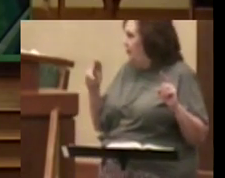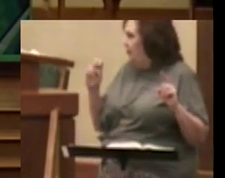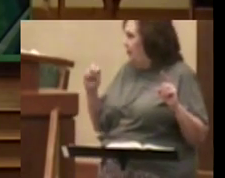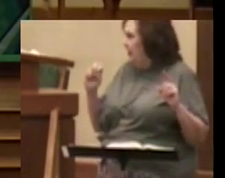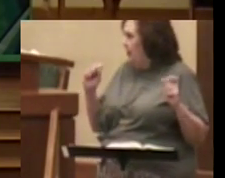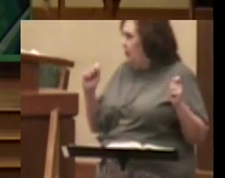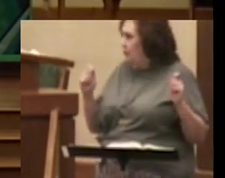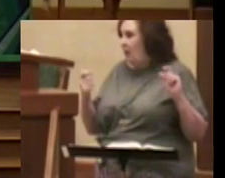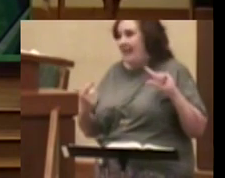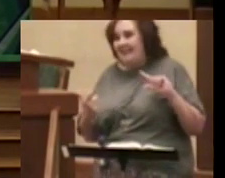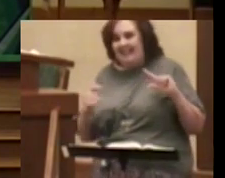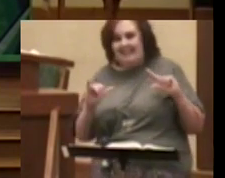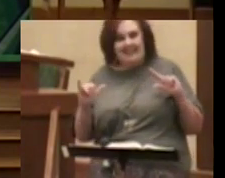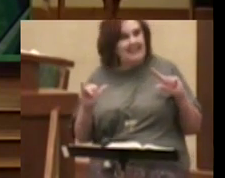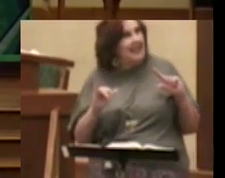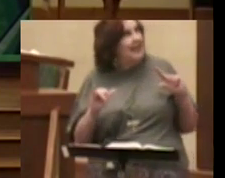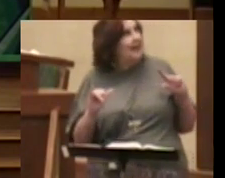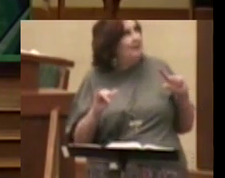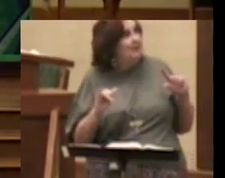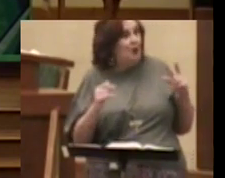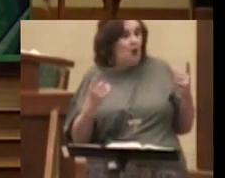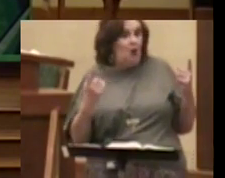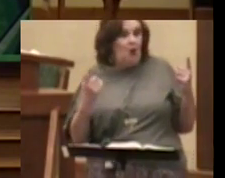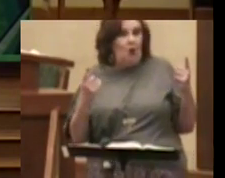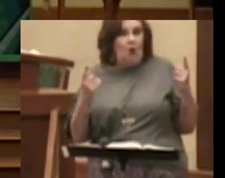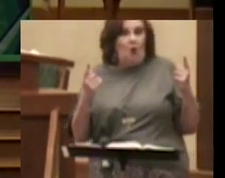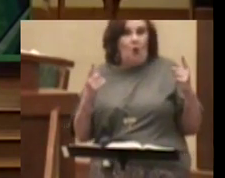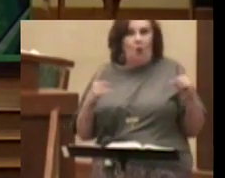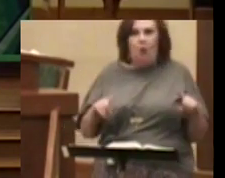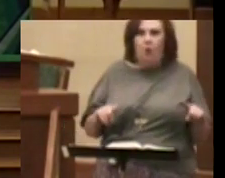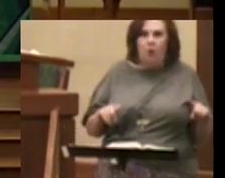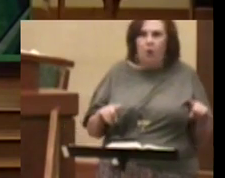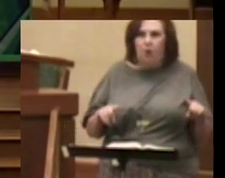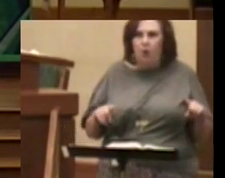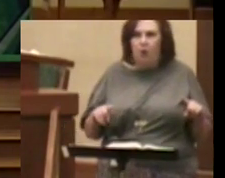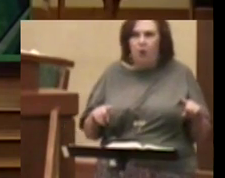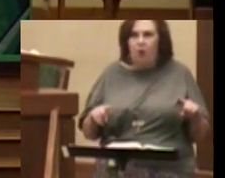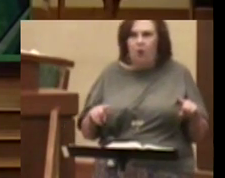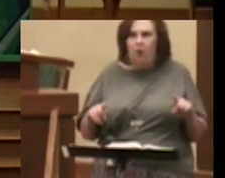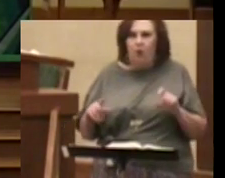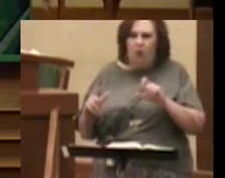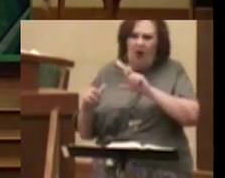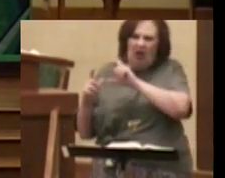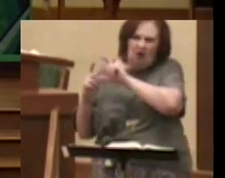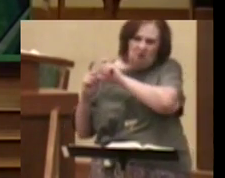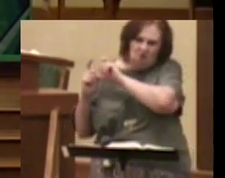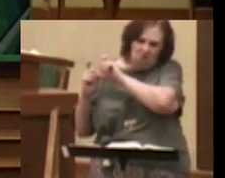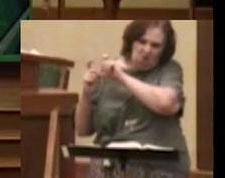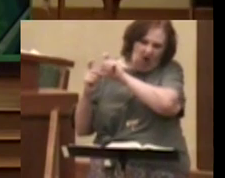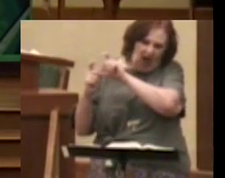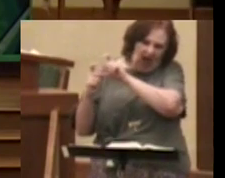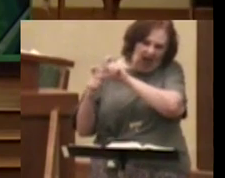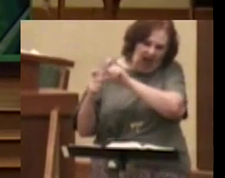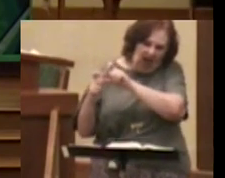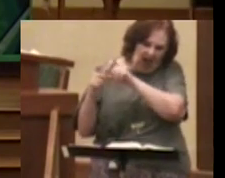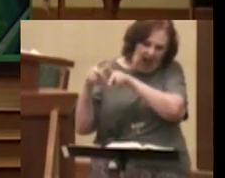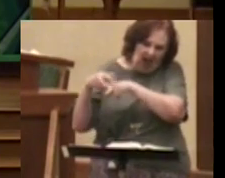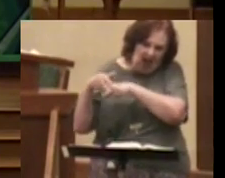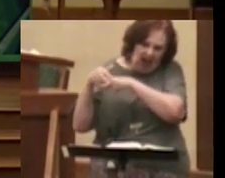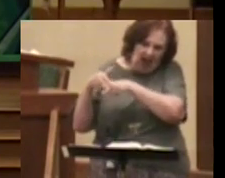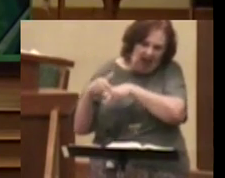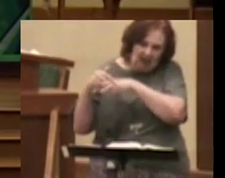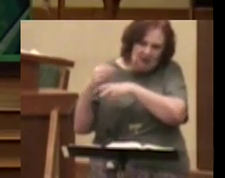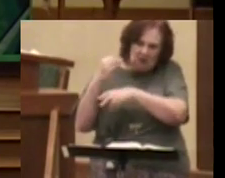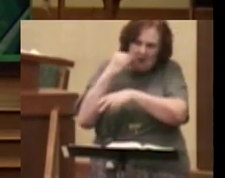those same verses. When Vandal hordes ride down ready to eat me alive, those